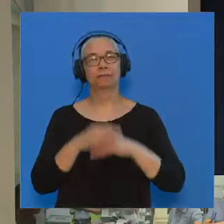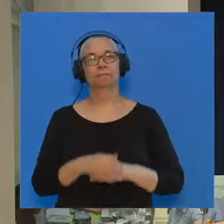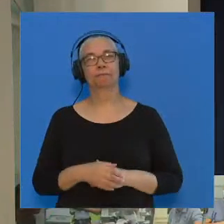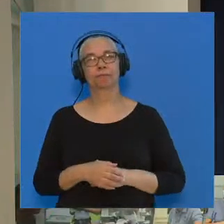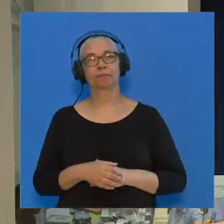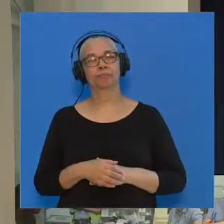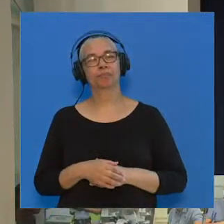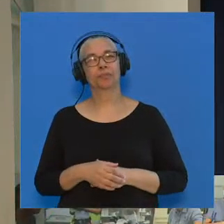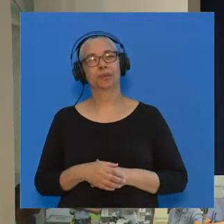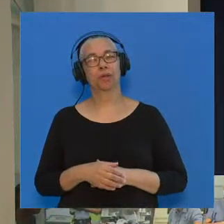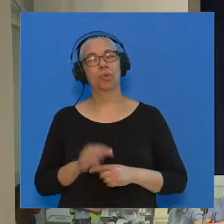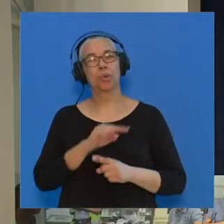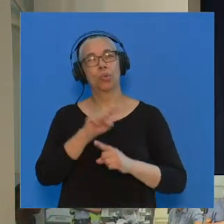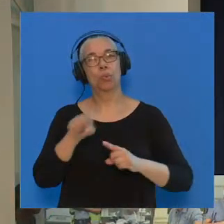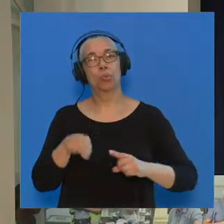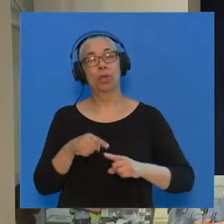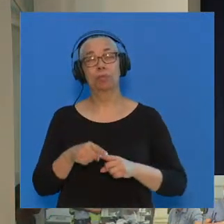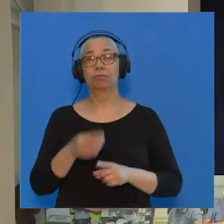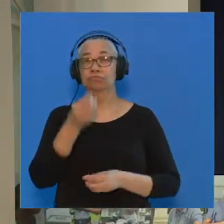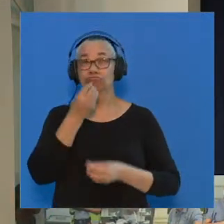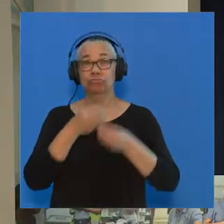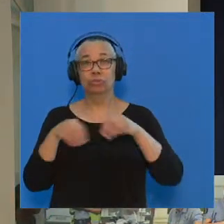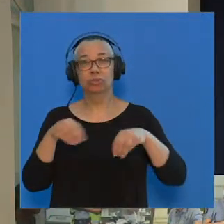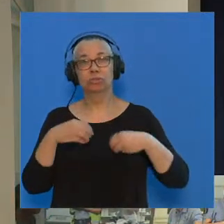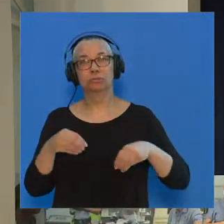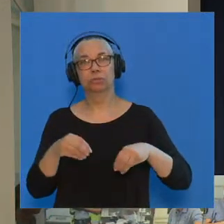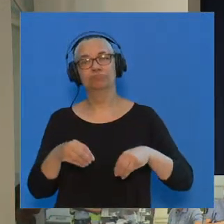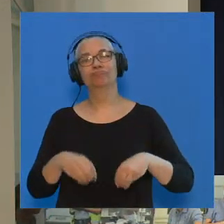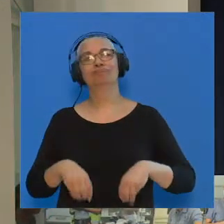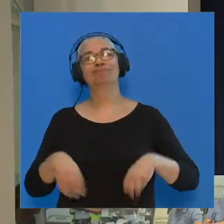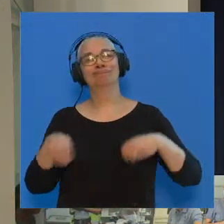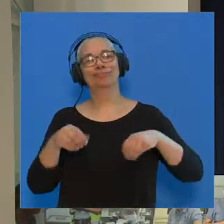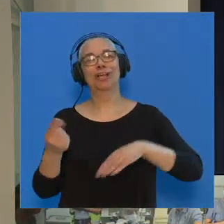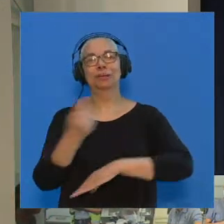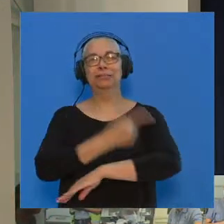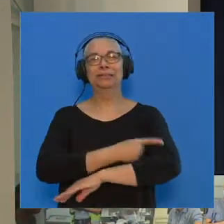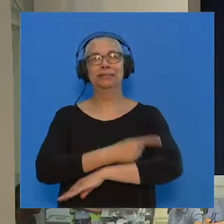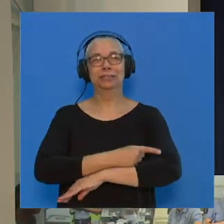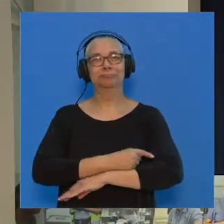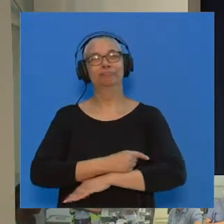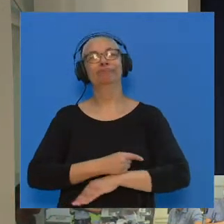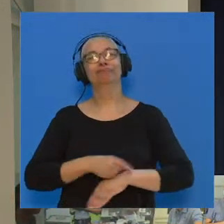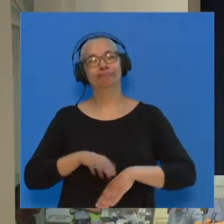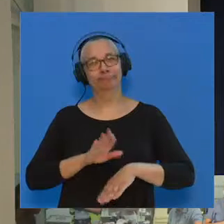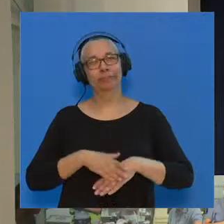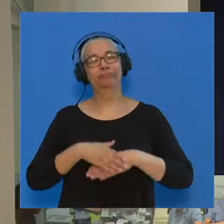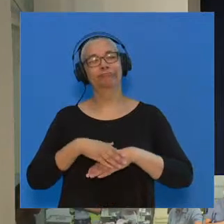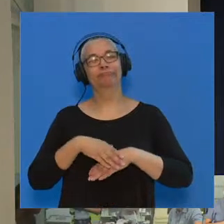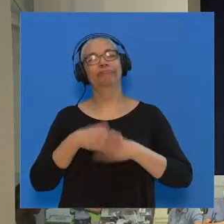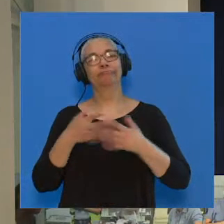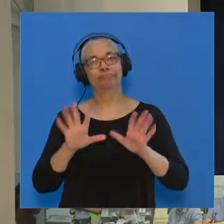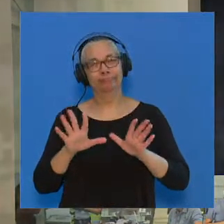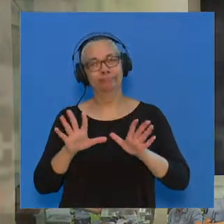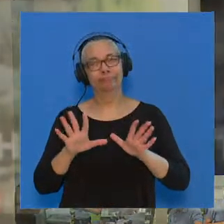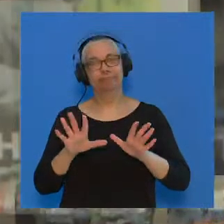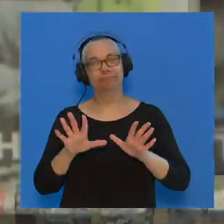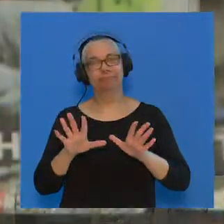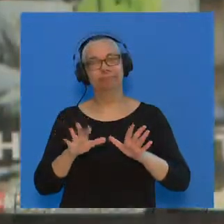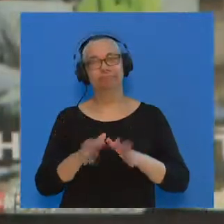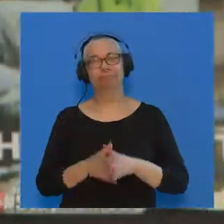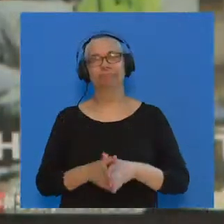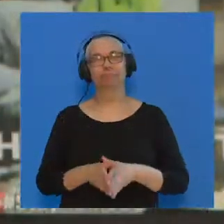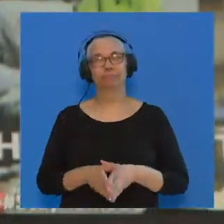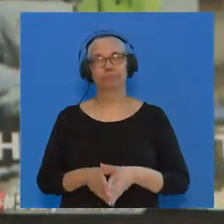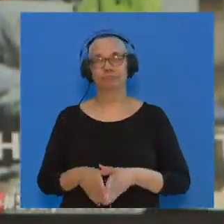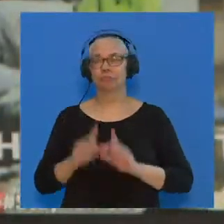will the grocery shopping day will be lifted? We have the opportunity as the